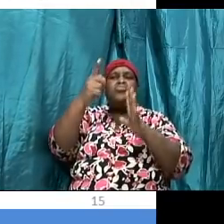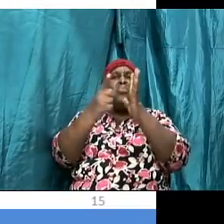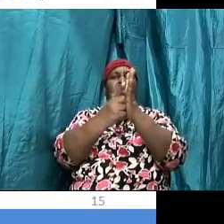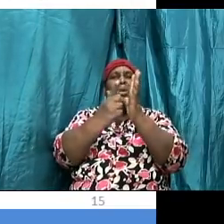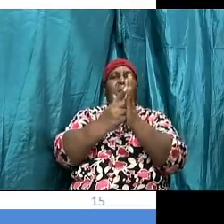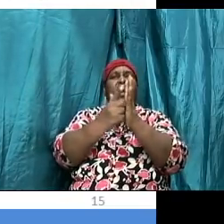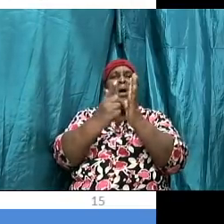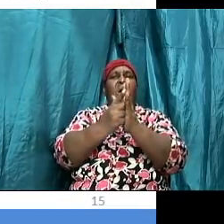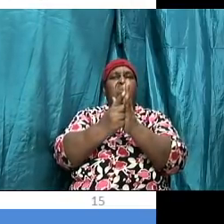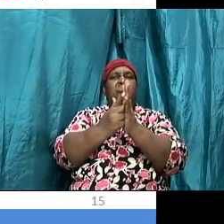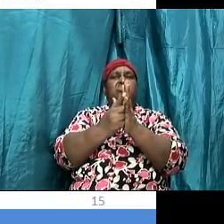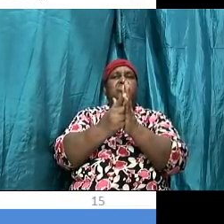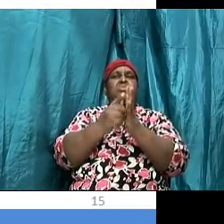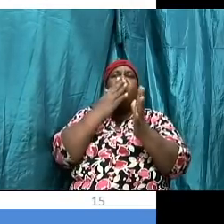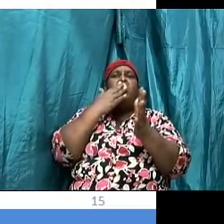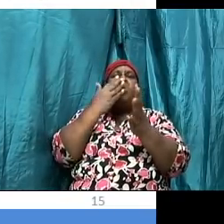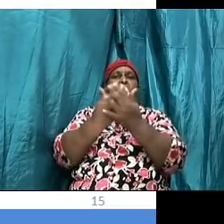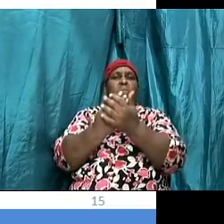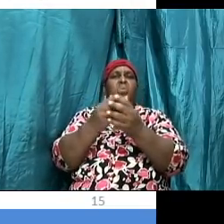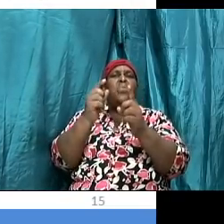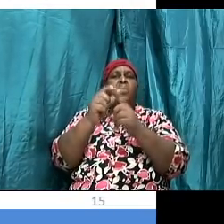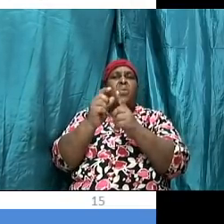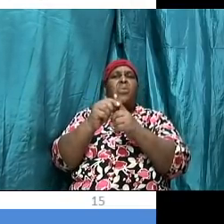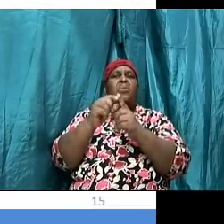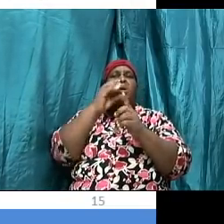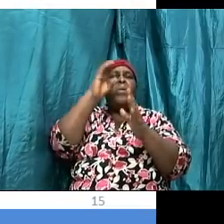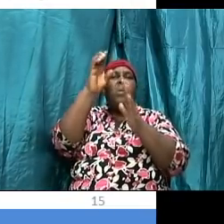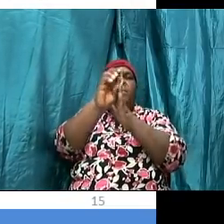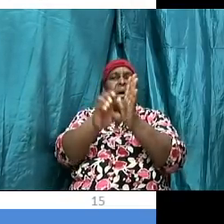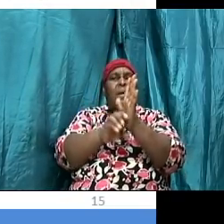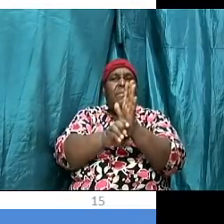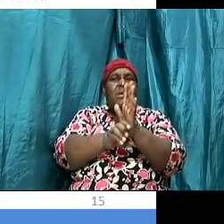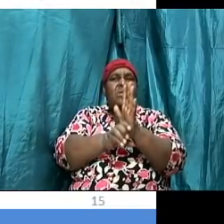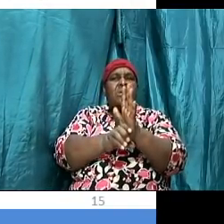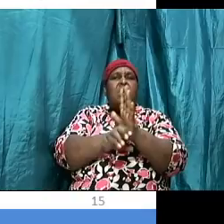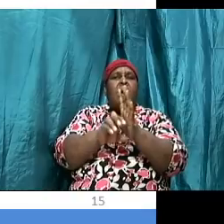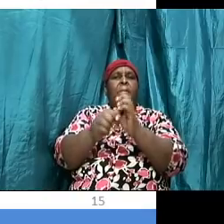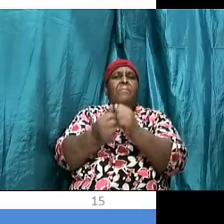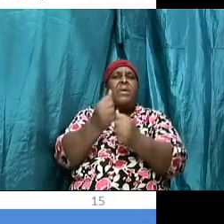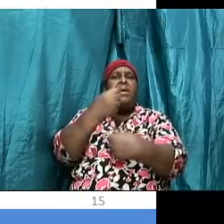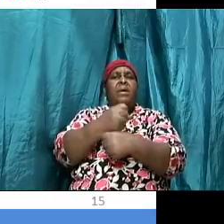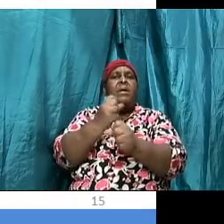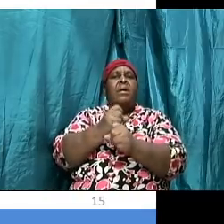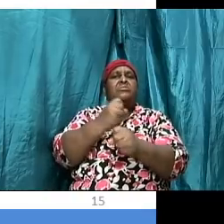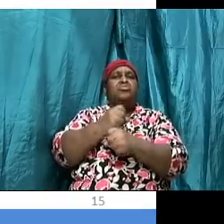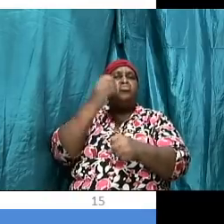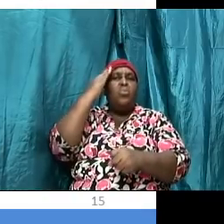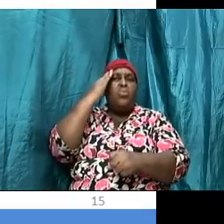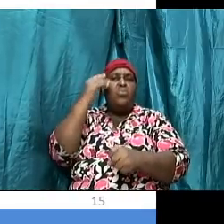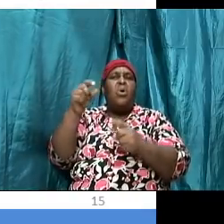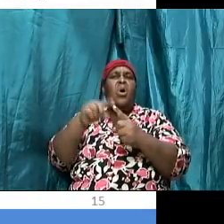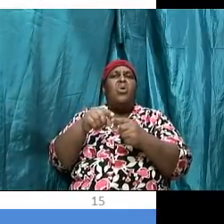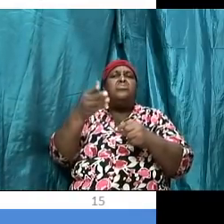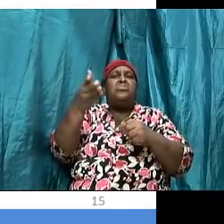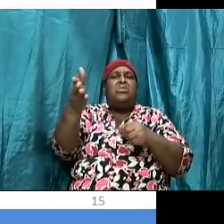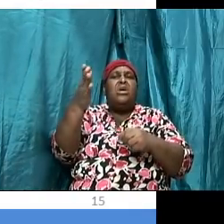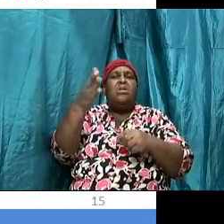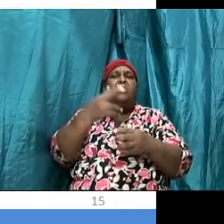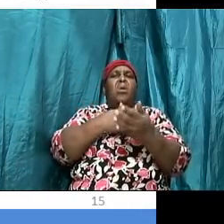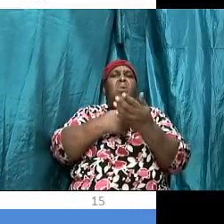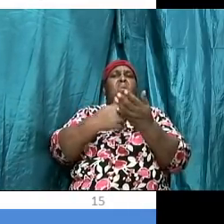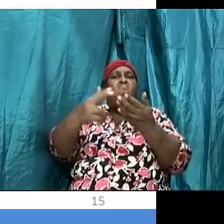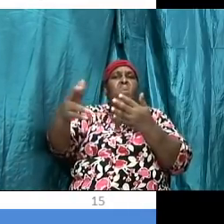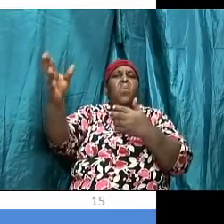madest them known unto them thy holy Sabbath, and commandest them precepts, statutes, and laws by